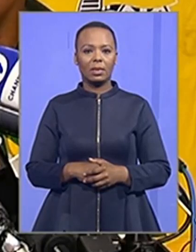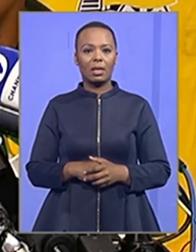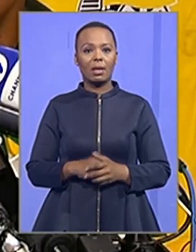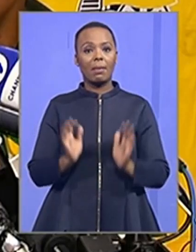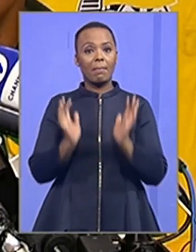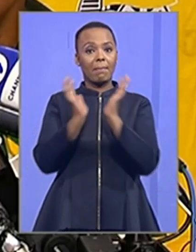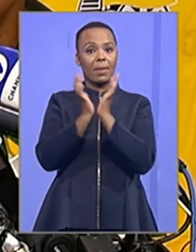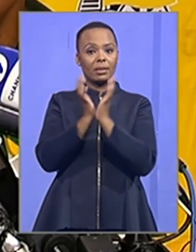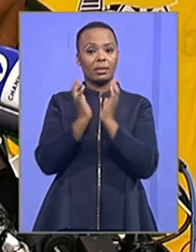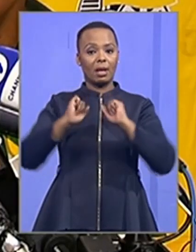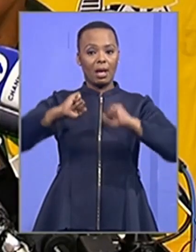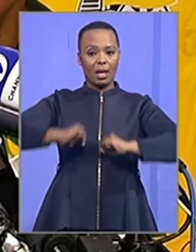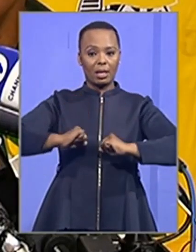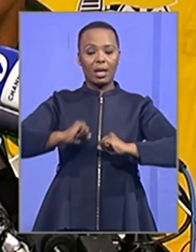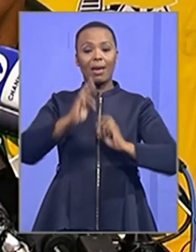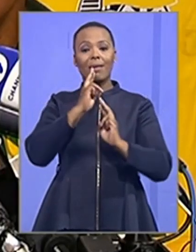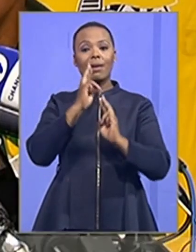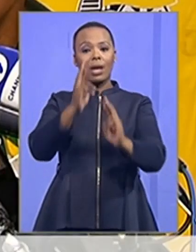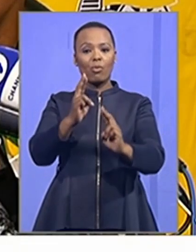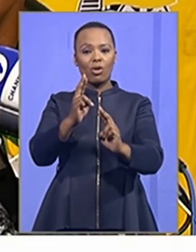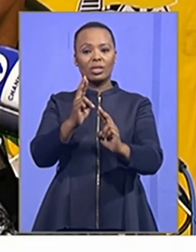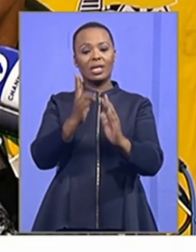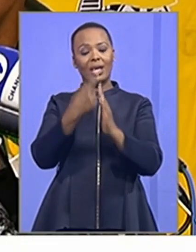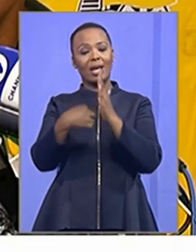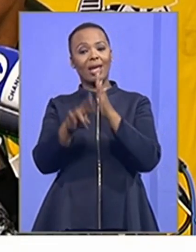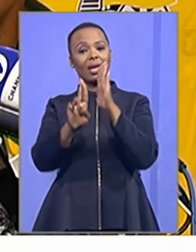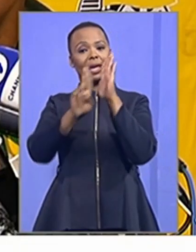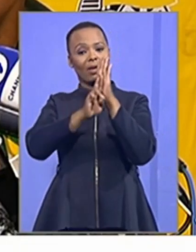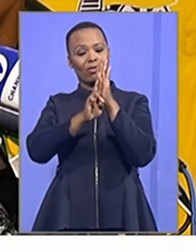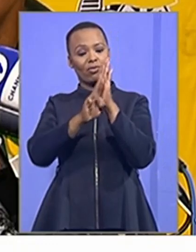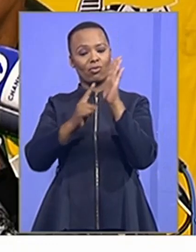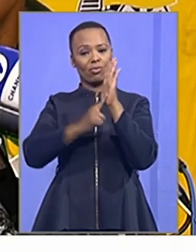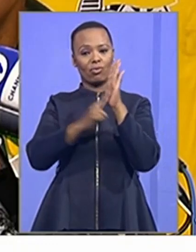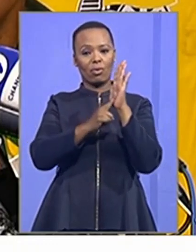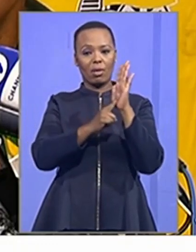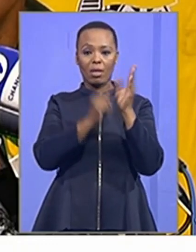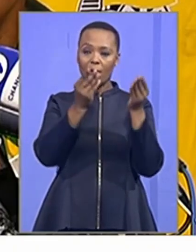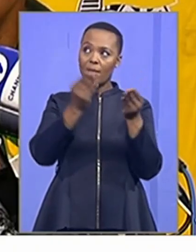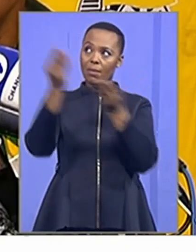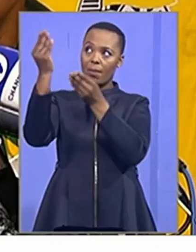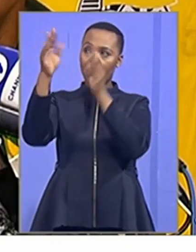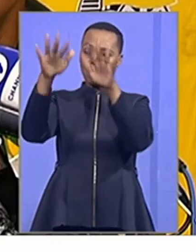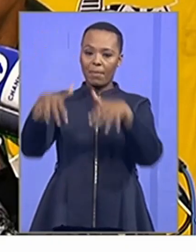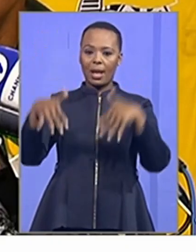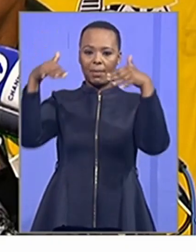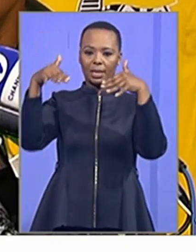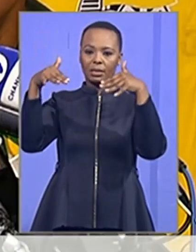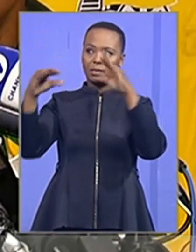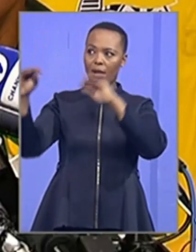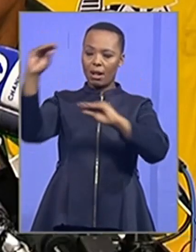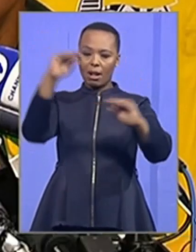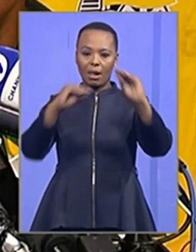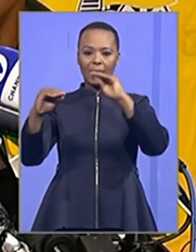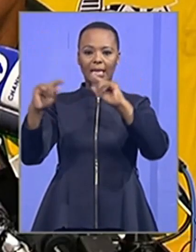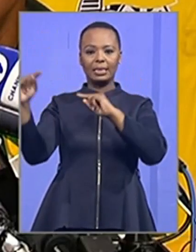once the report is taken on review and Parliament is going to debate it, as